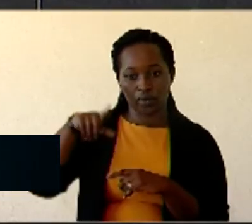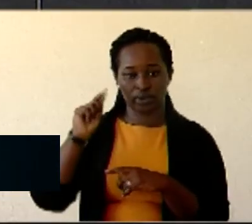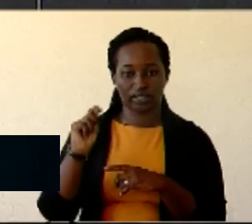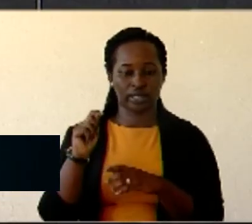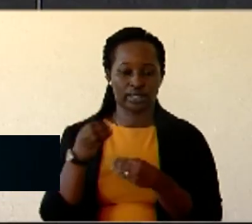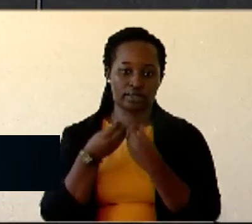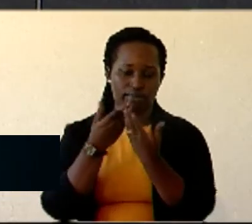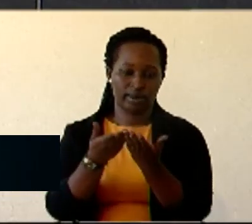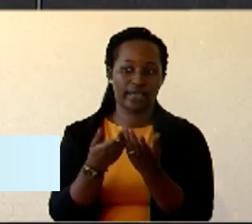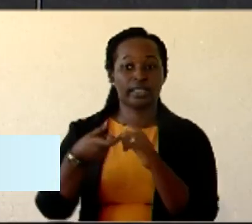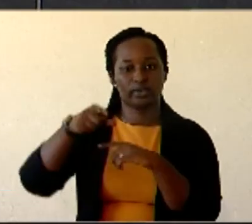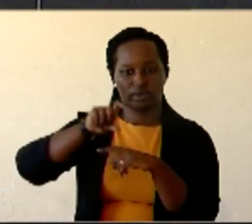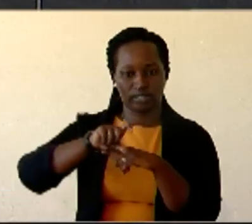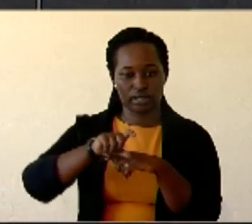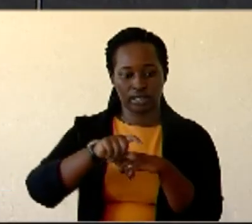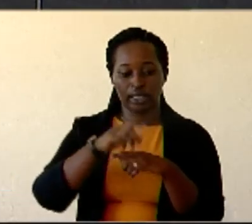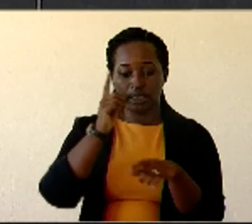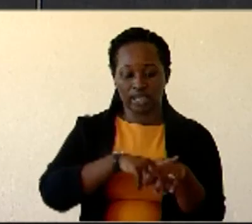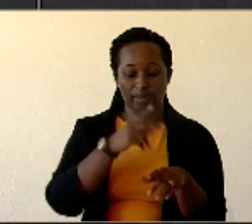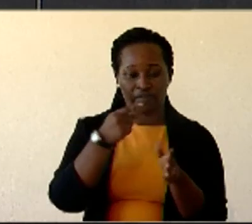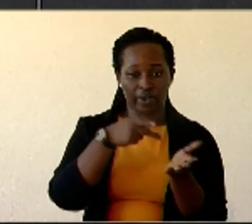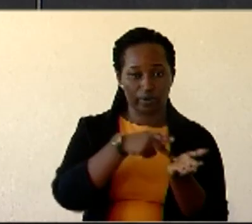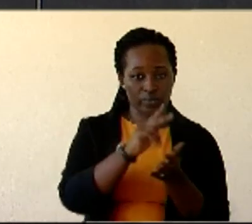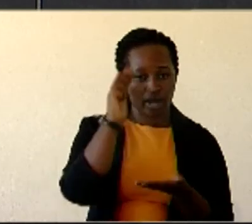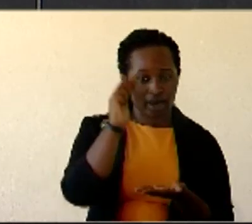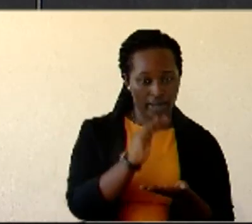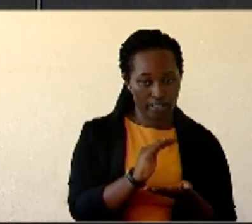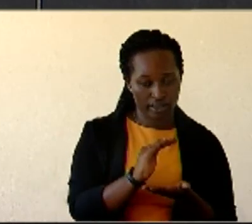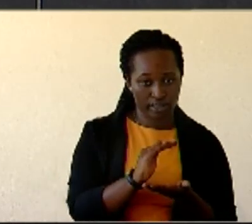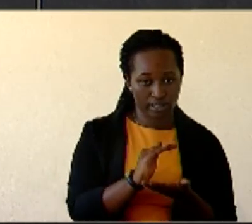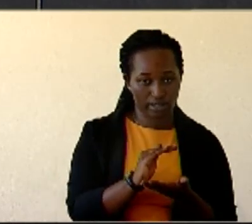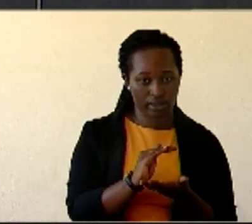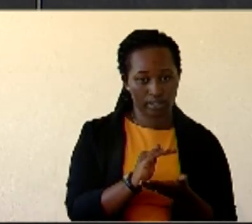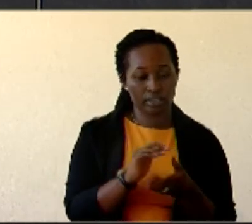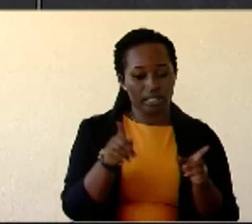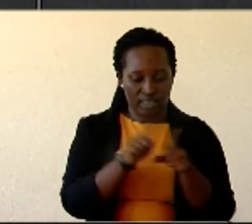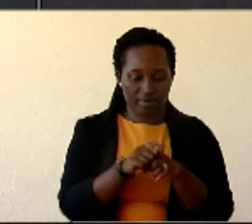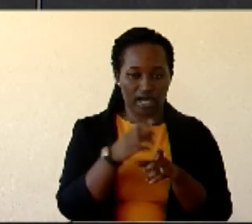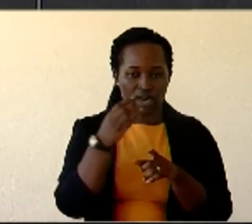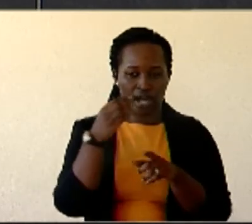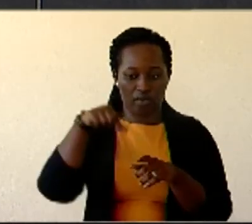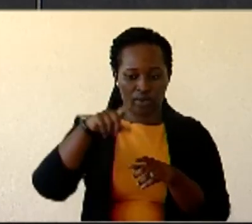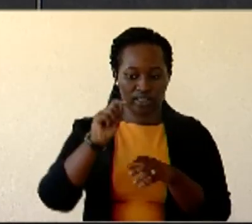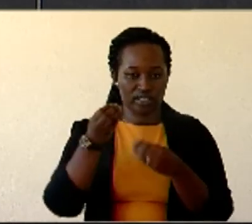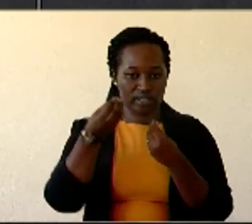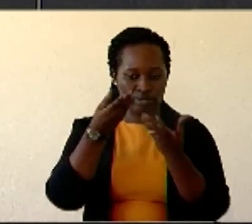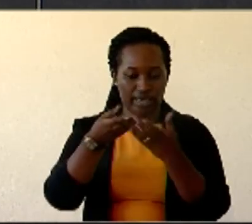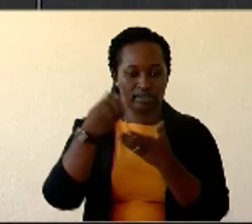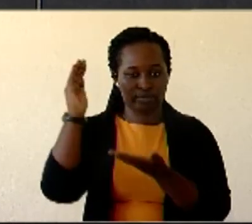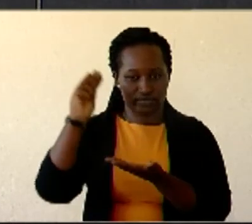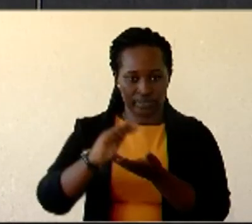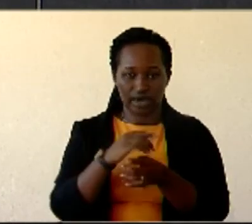quantity supplied increases. As price falls, quantity supplied also falls. But now in